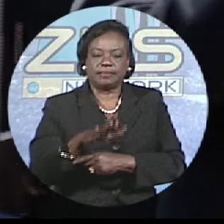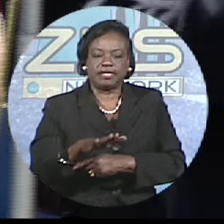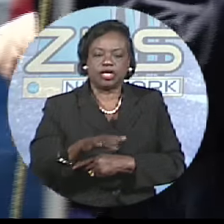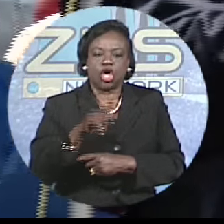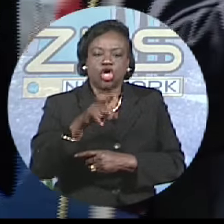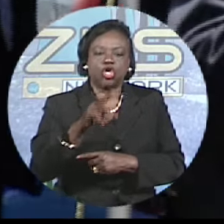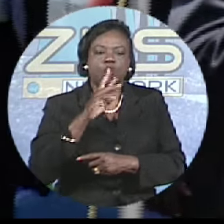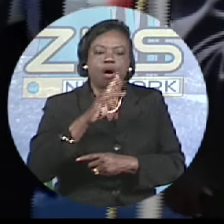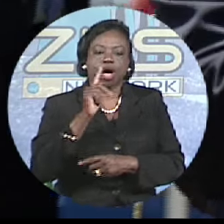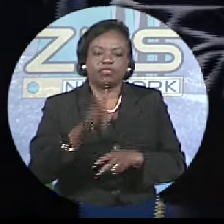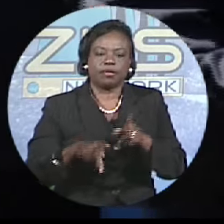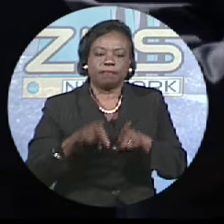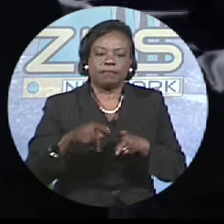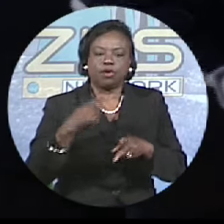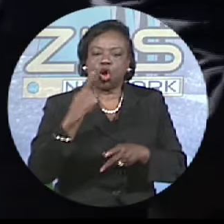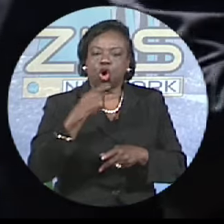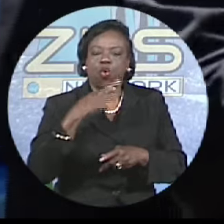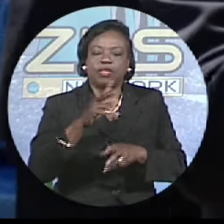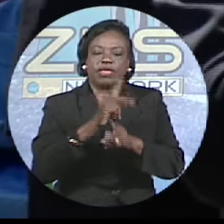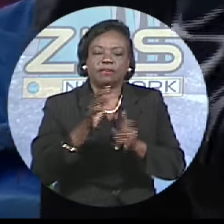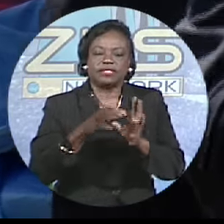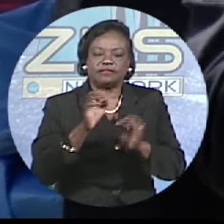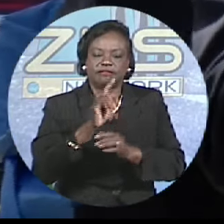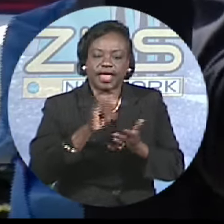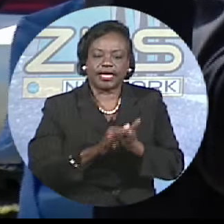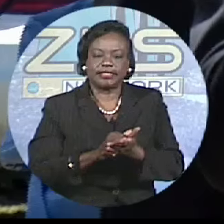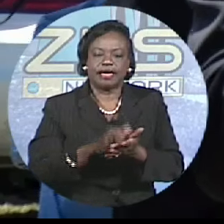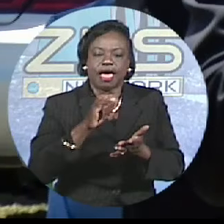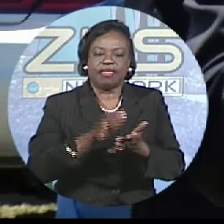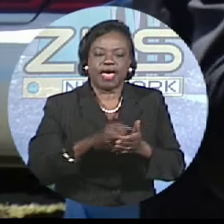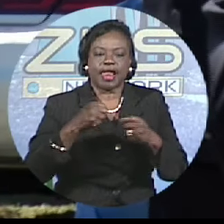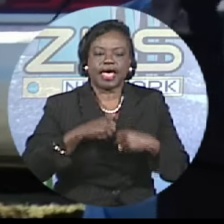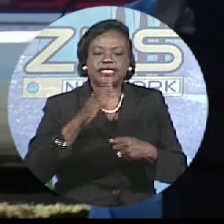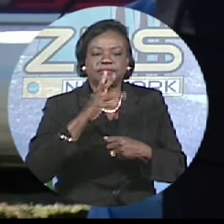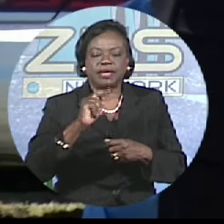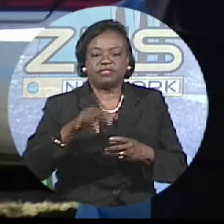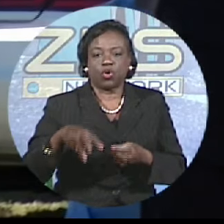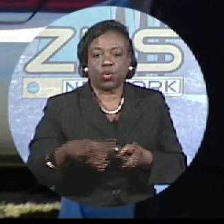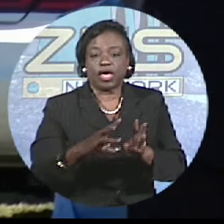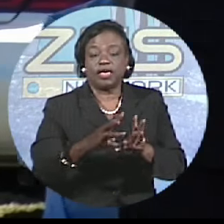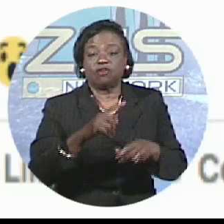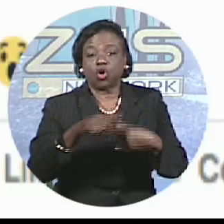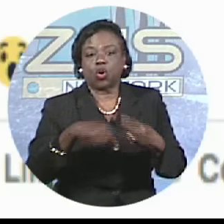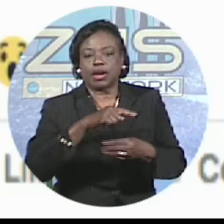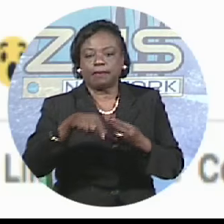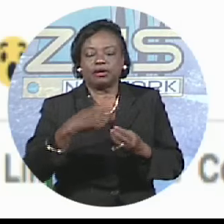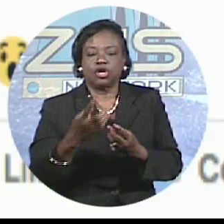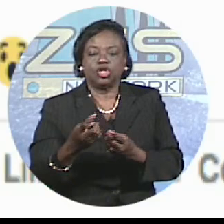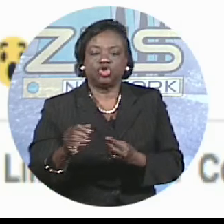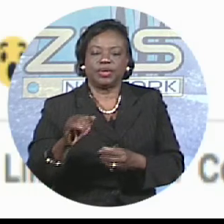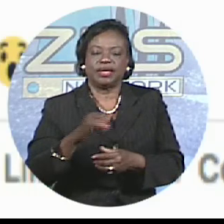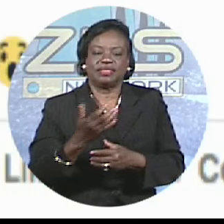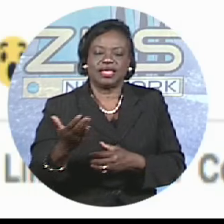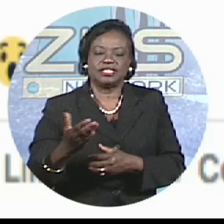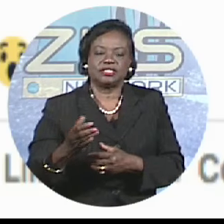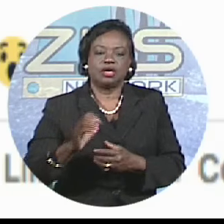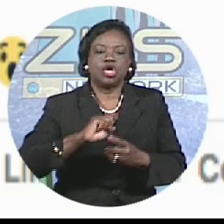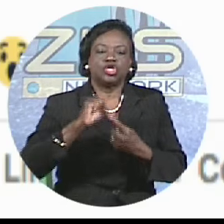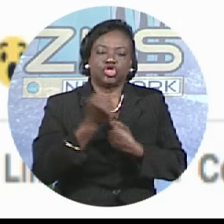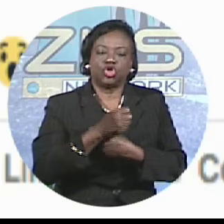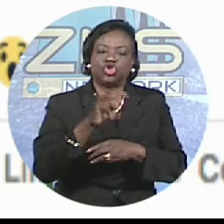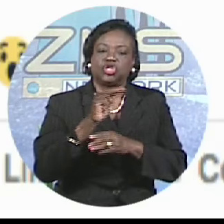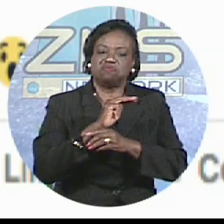people who are the custodian of that. That has been the way you have gone about doing things. Social media is playing a major